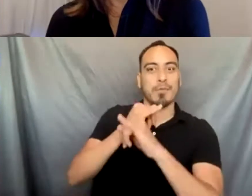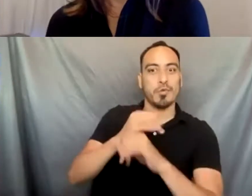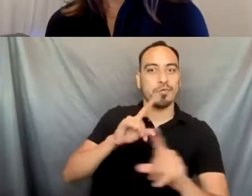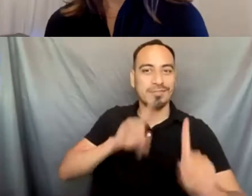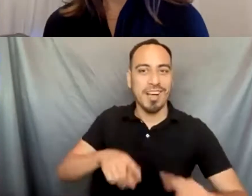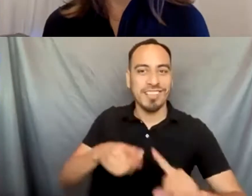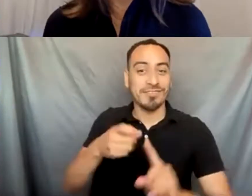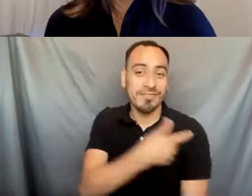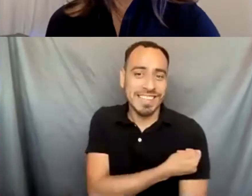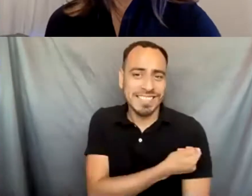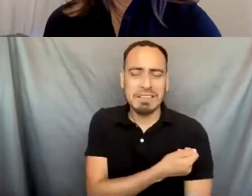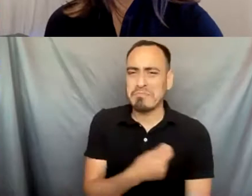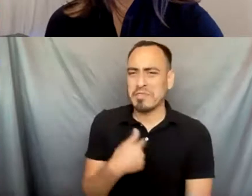have